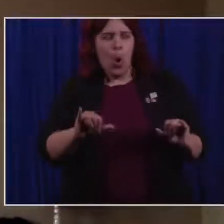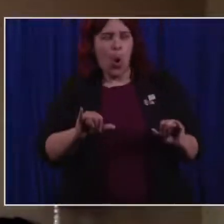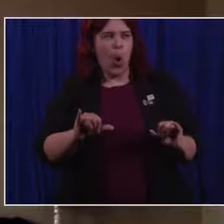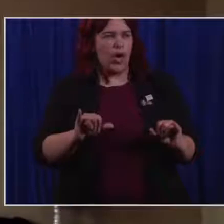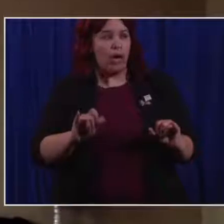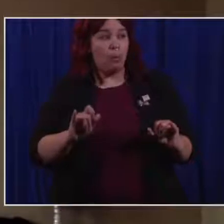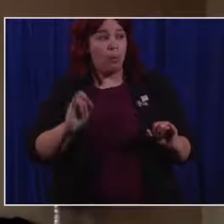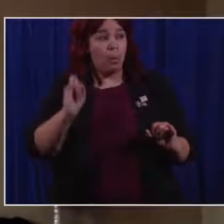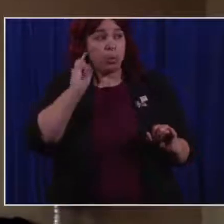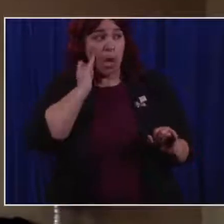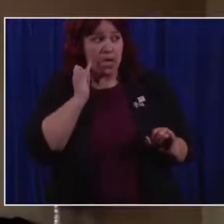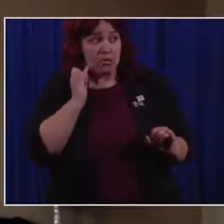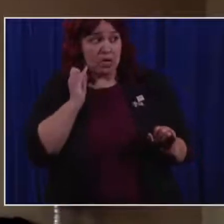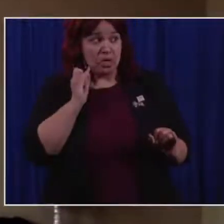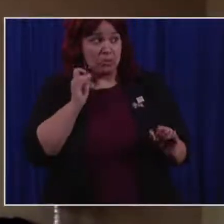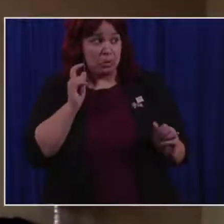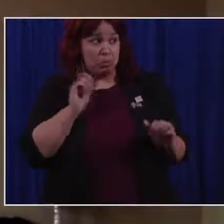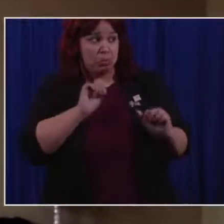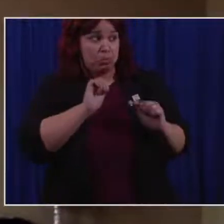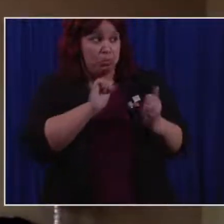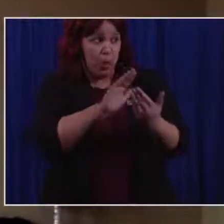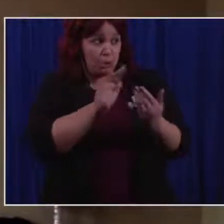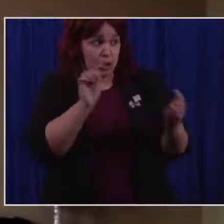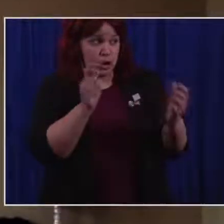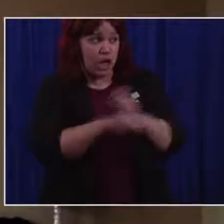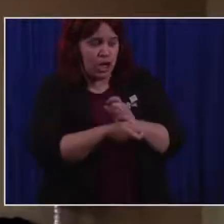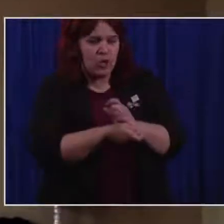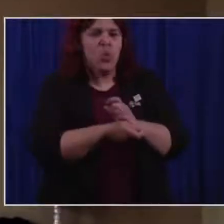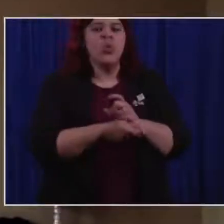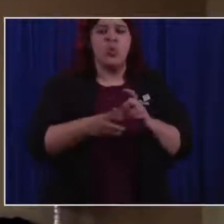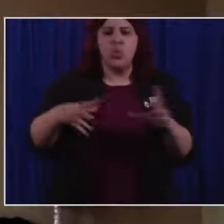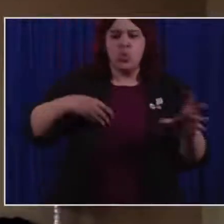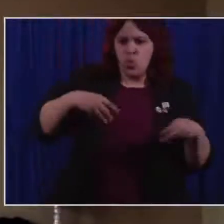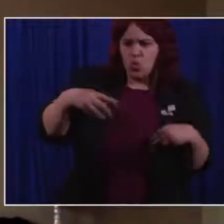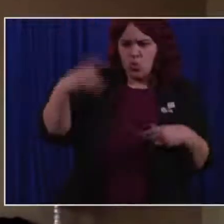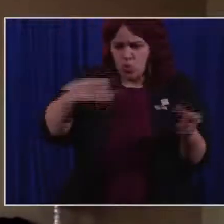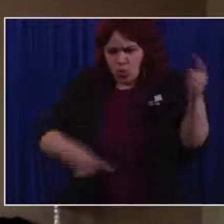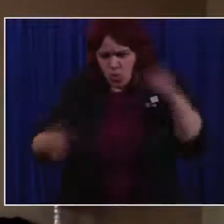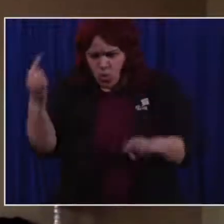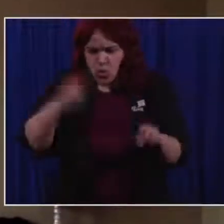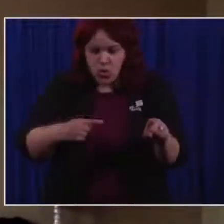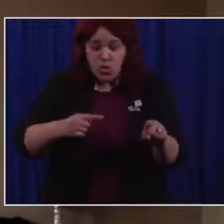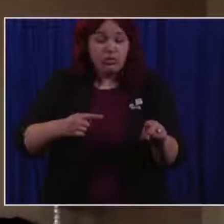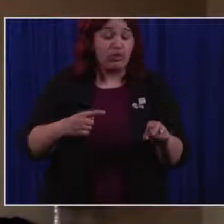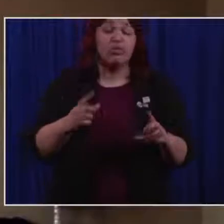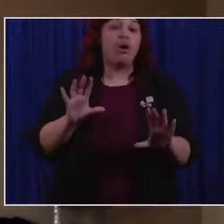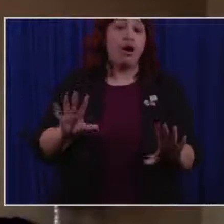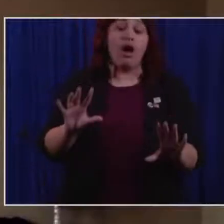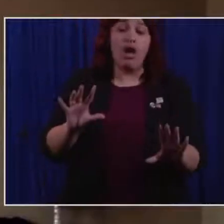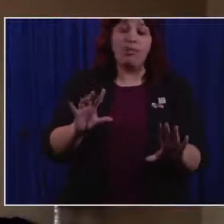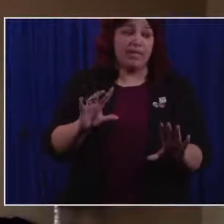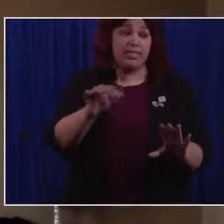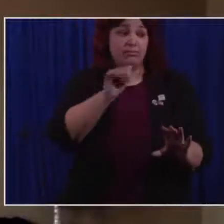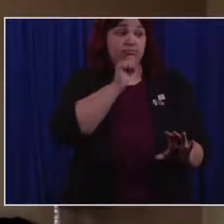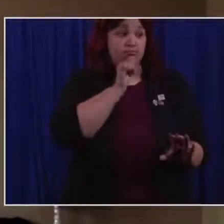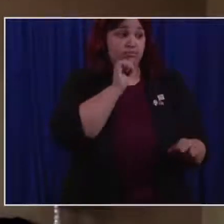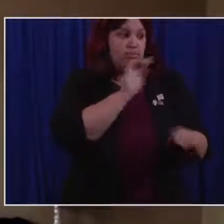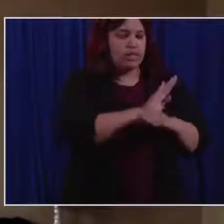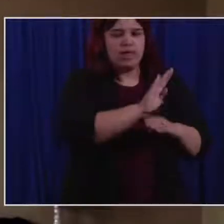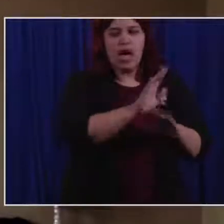happening fast. And Governor, I'm proud of what our private sector folks in Ohio have stood up to help the citizens of Ohio with. Thank